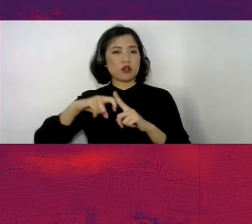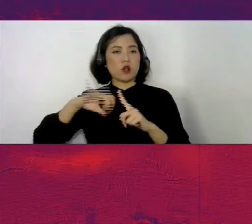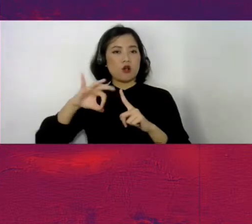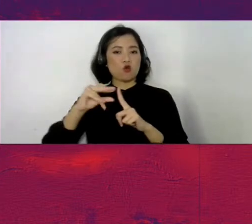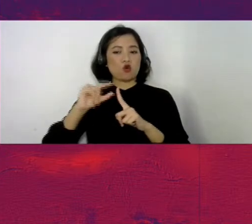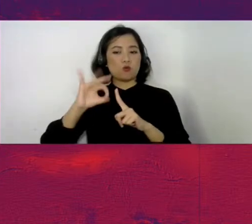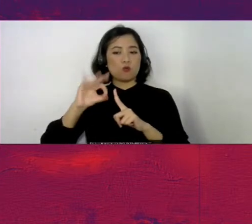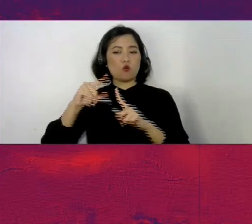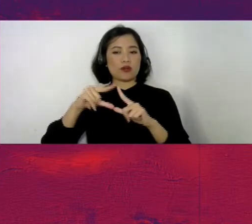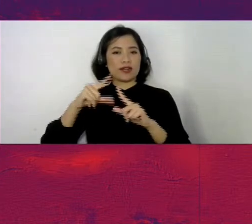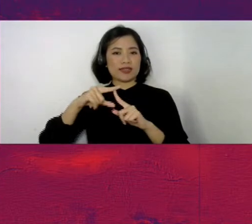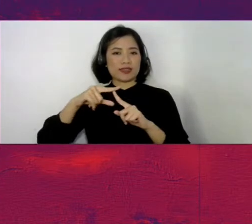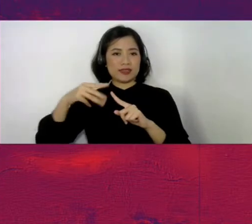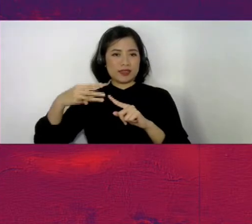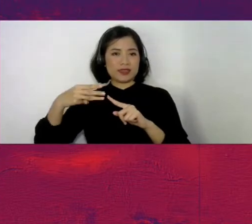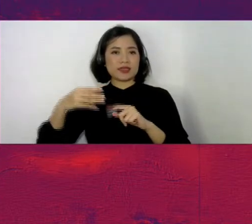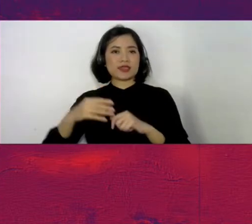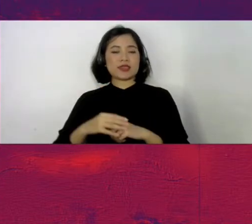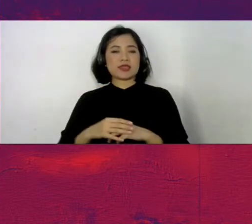not really